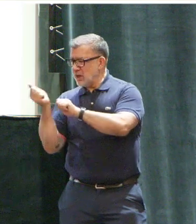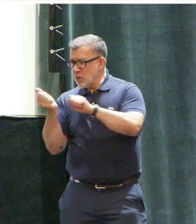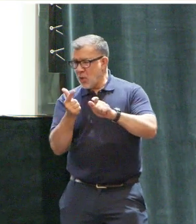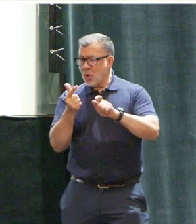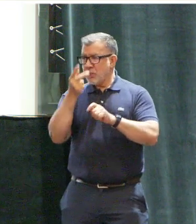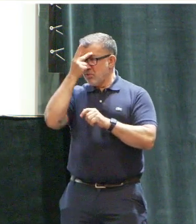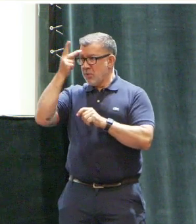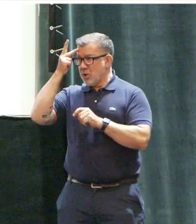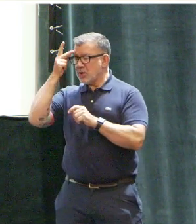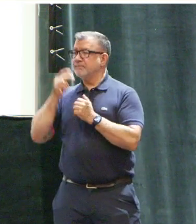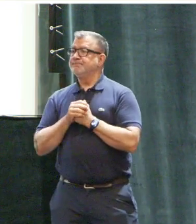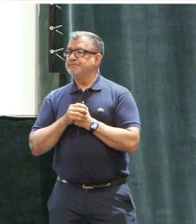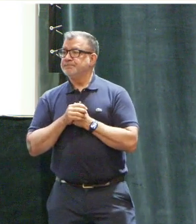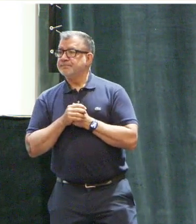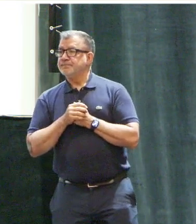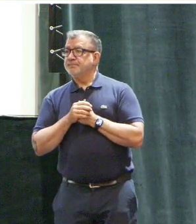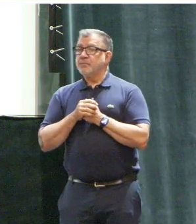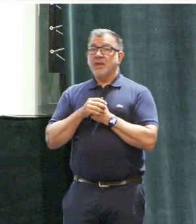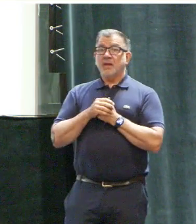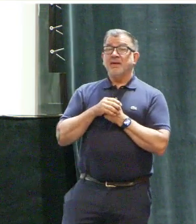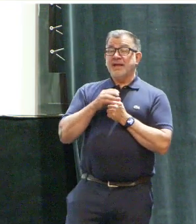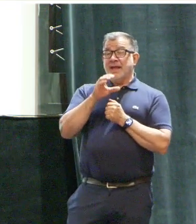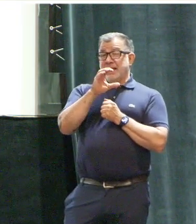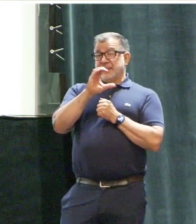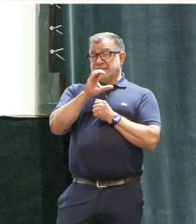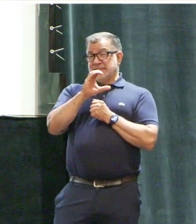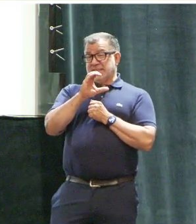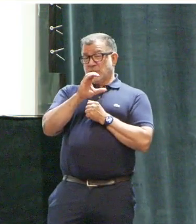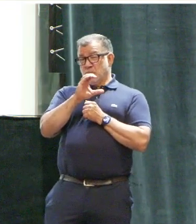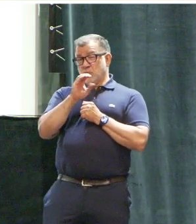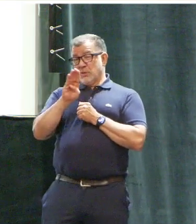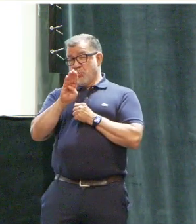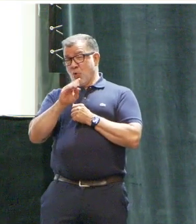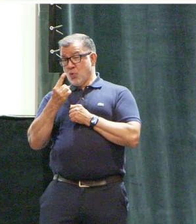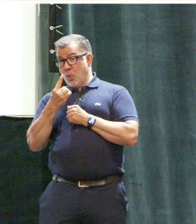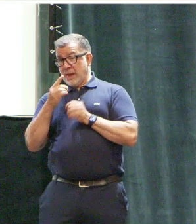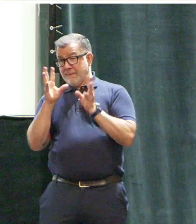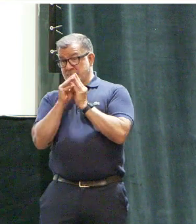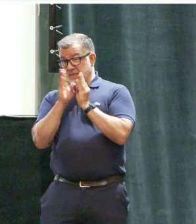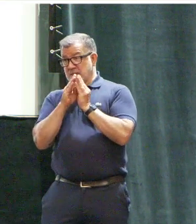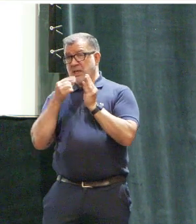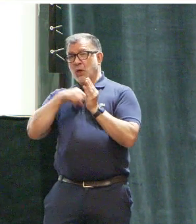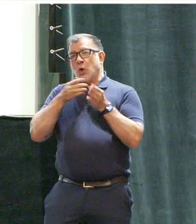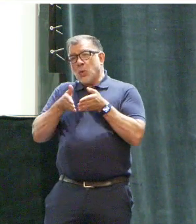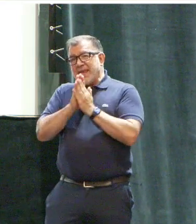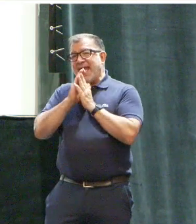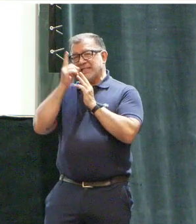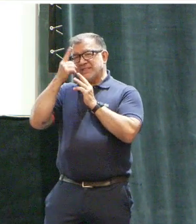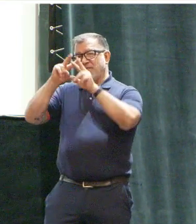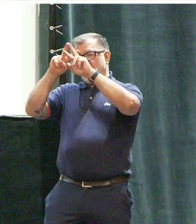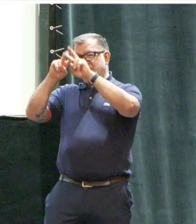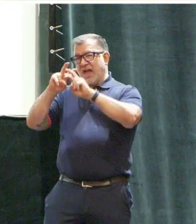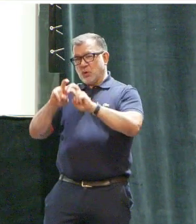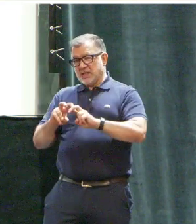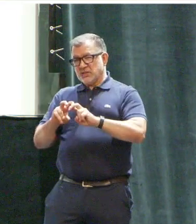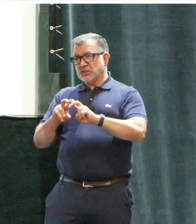We previously met at the CB1 meeting with a request to evaluate a shortening